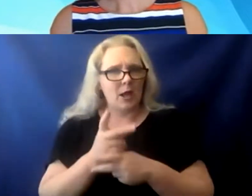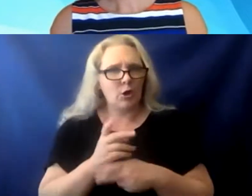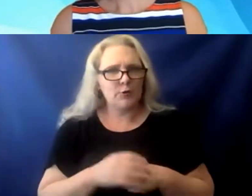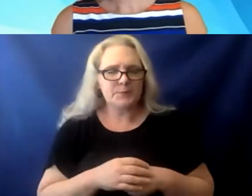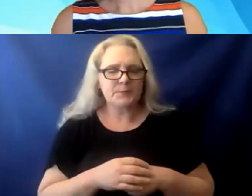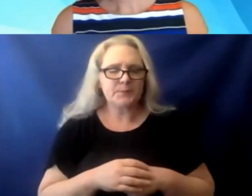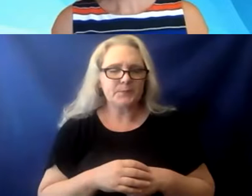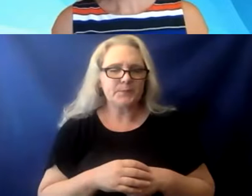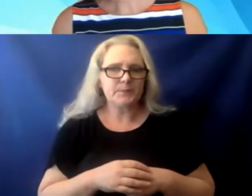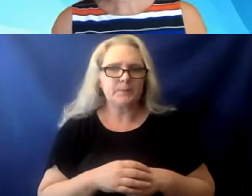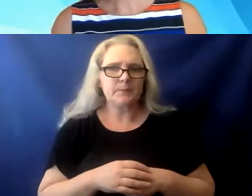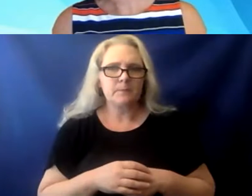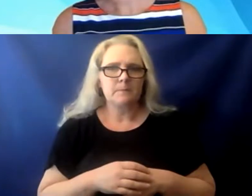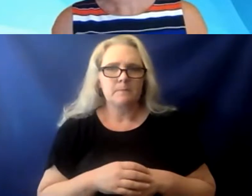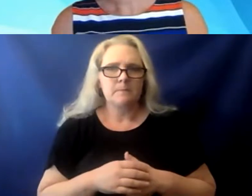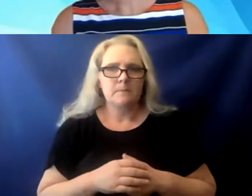I was going to offer.